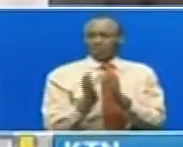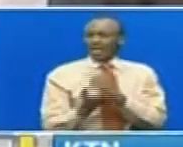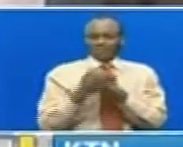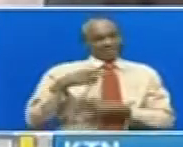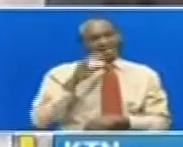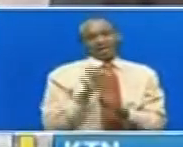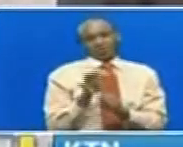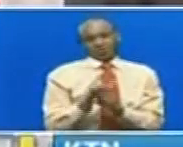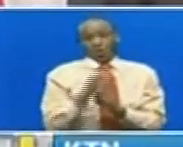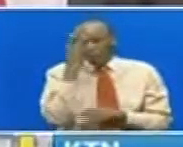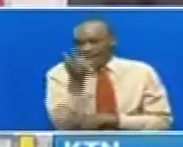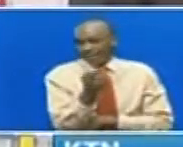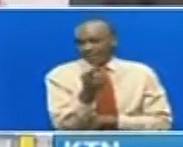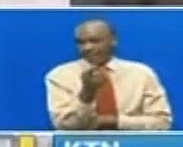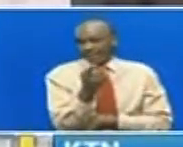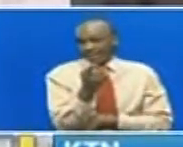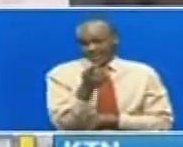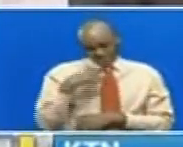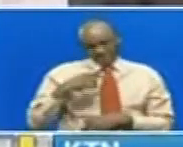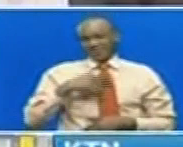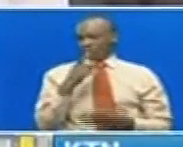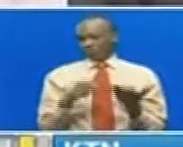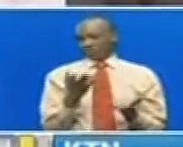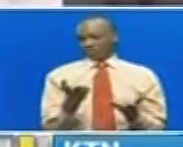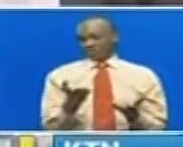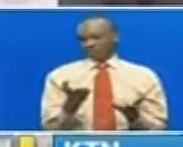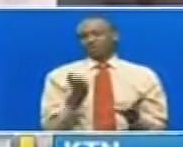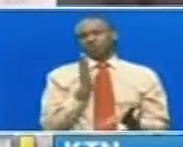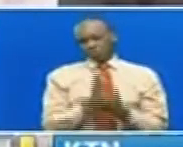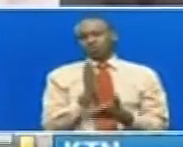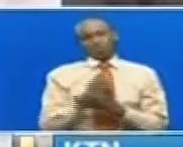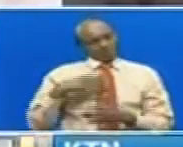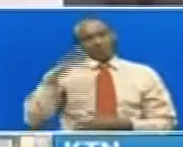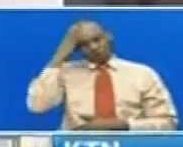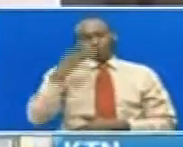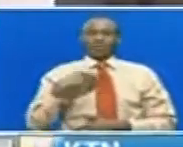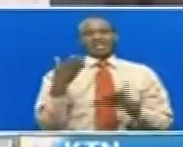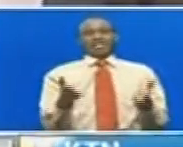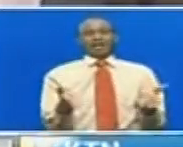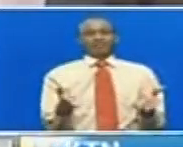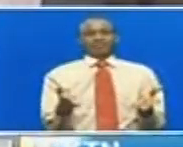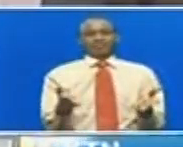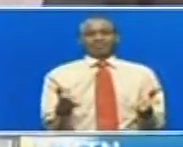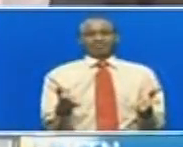sana in an angle that ile kitu nimehisi kumbe tunatambulika.